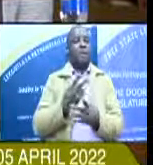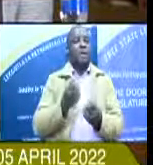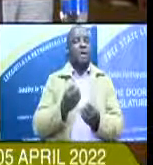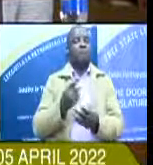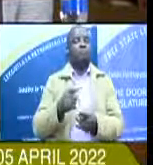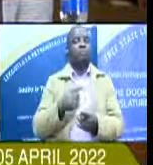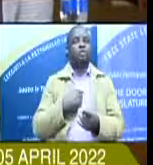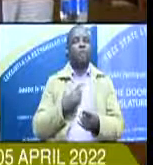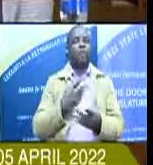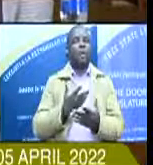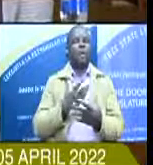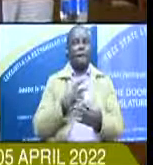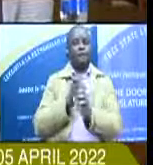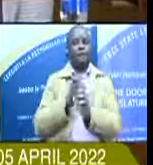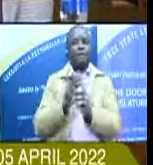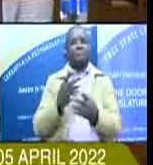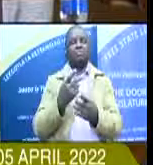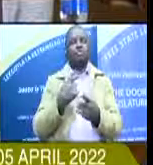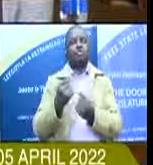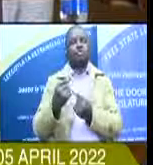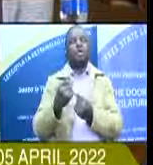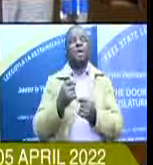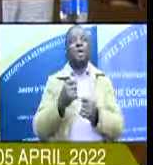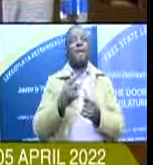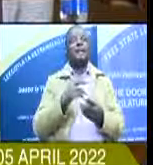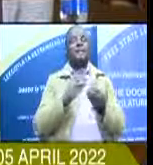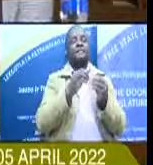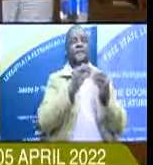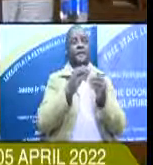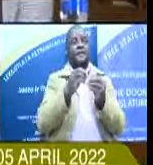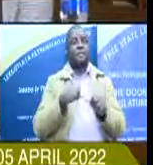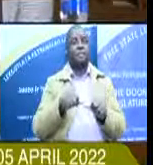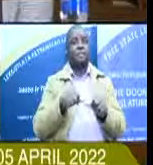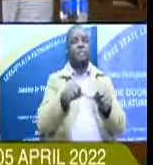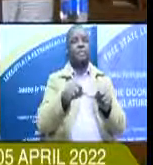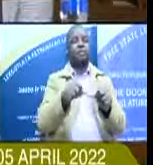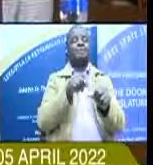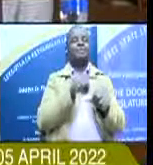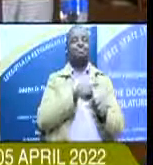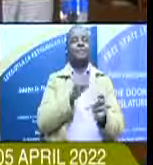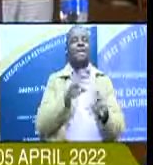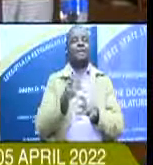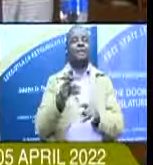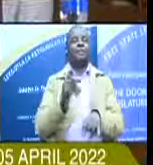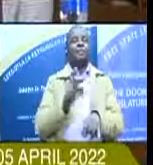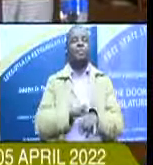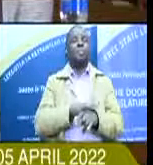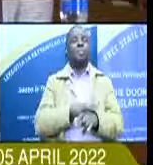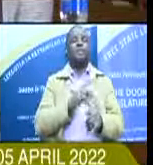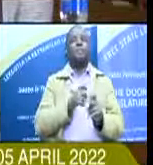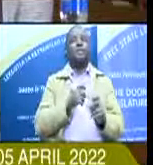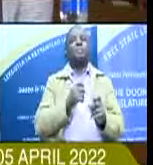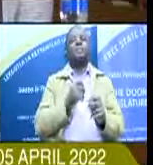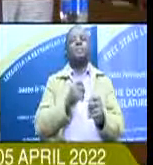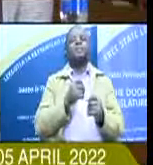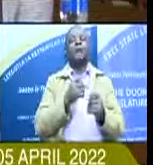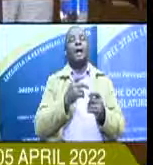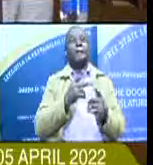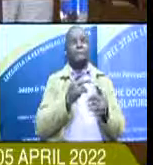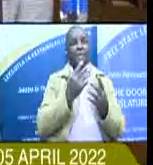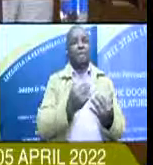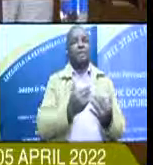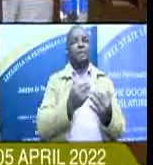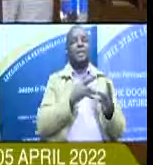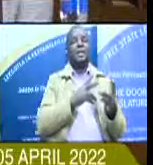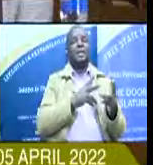also go into conducting ongoing maintenance, which have suffered partly because of funds being reprioritized in